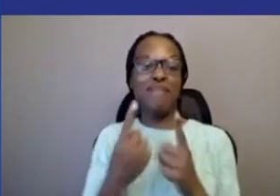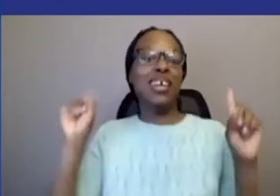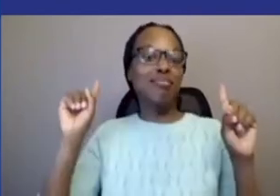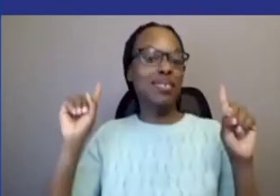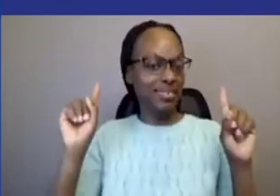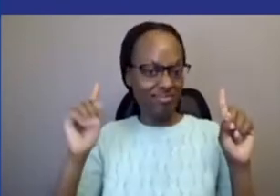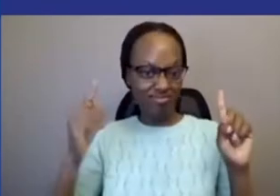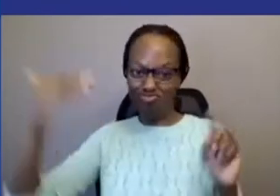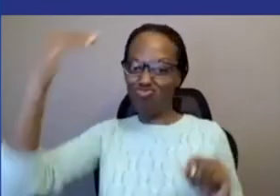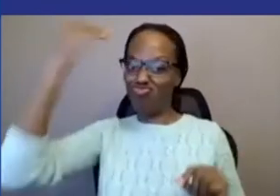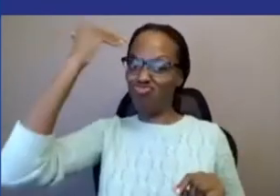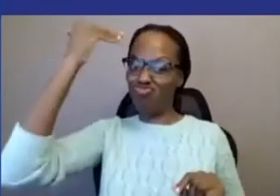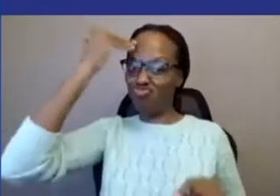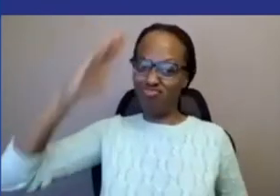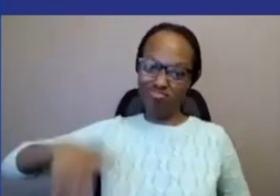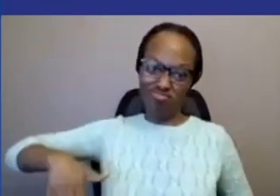but